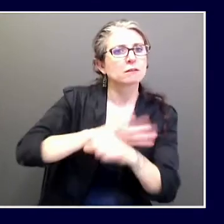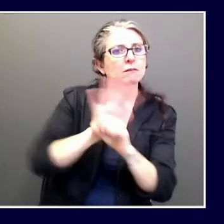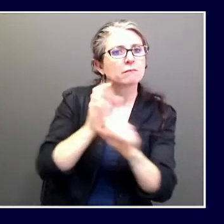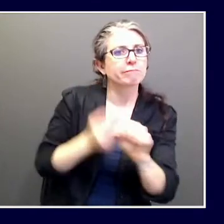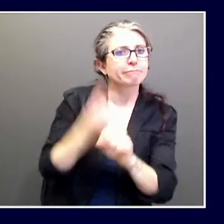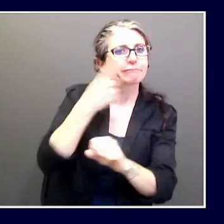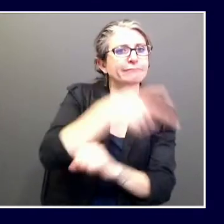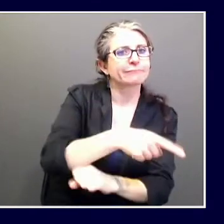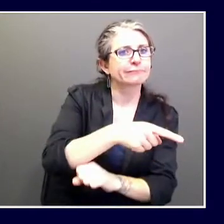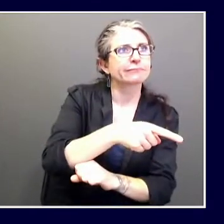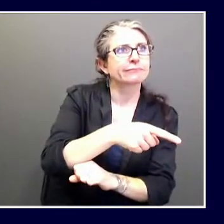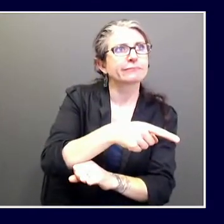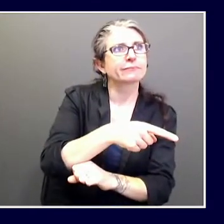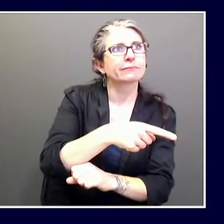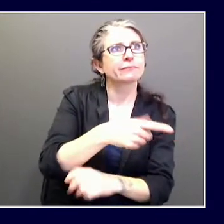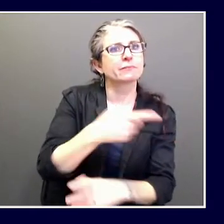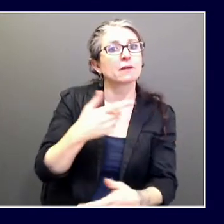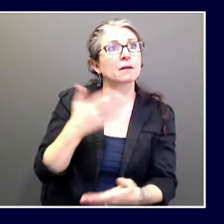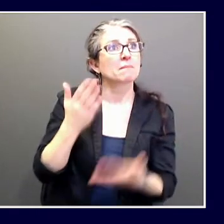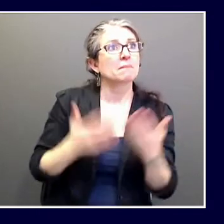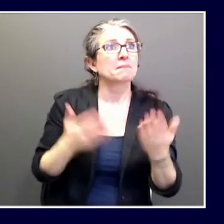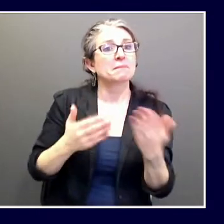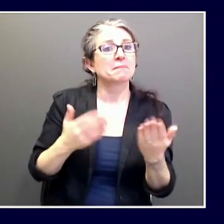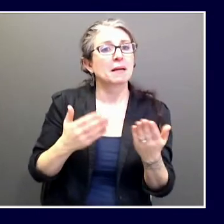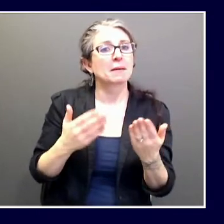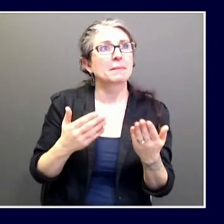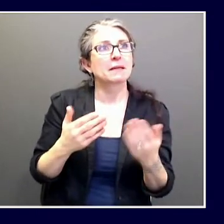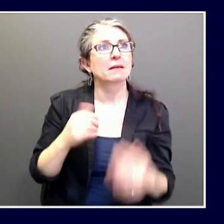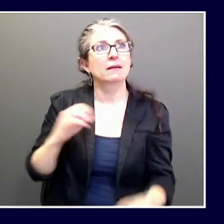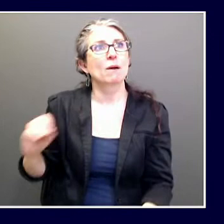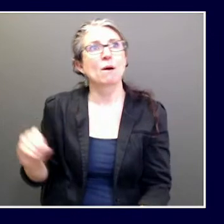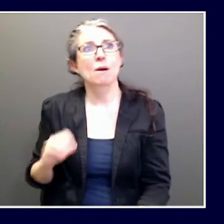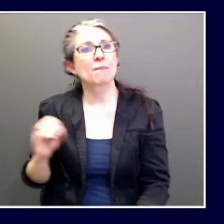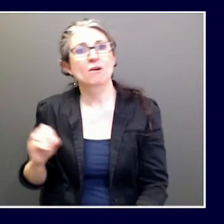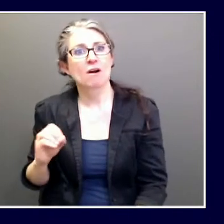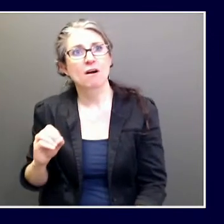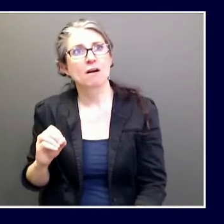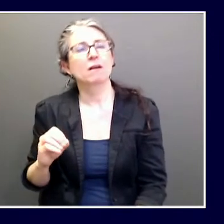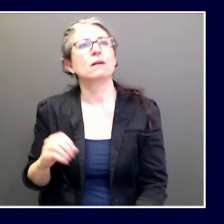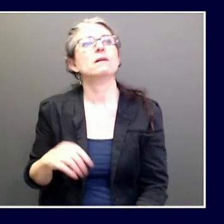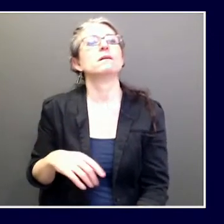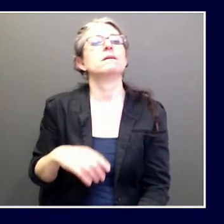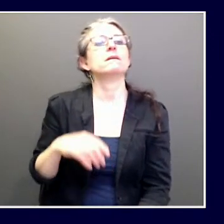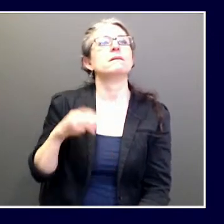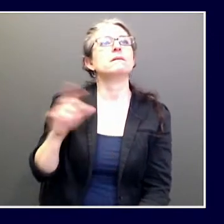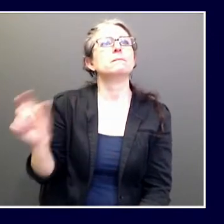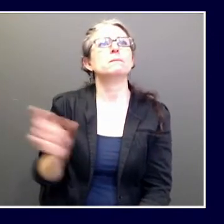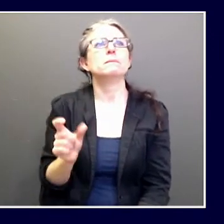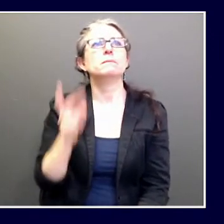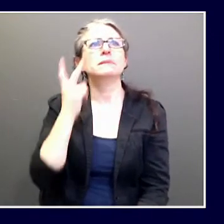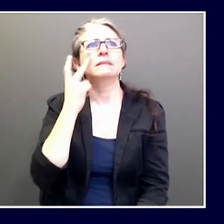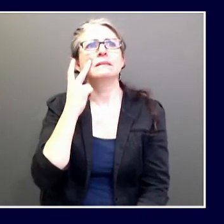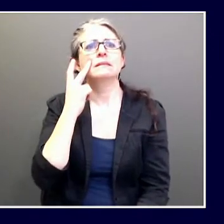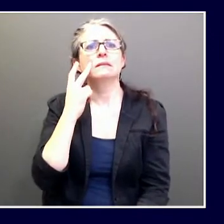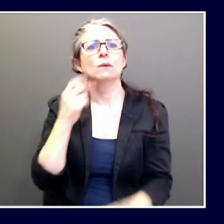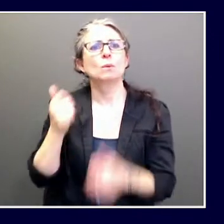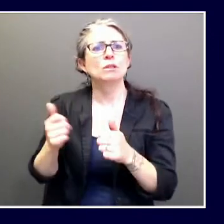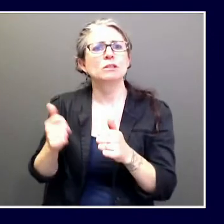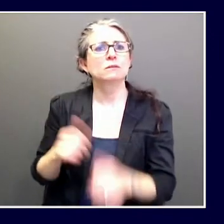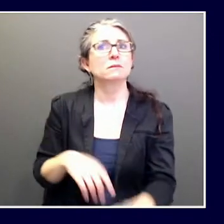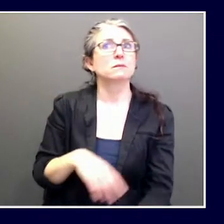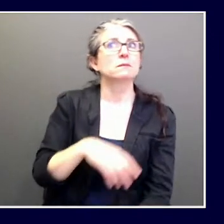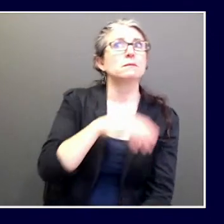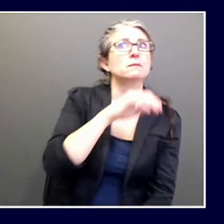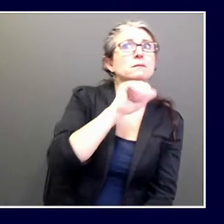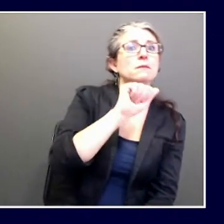is, let's see what family of variants this sample belongs to. Alpha, beta, gamma, delta. There are others out